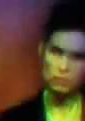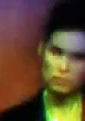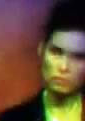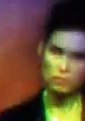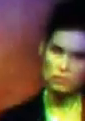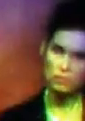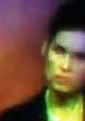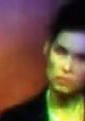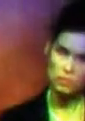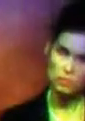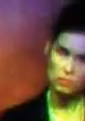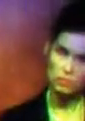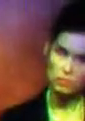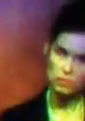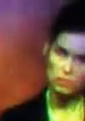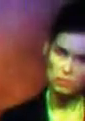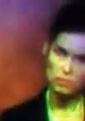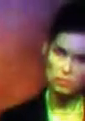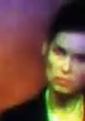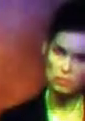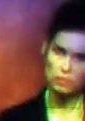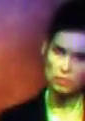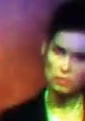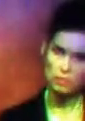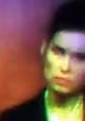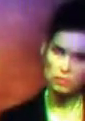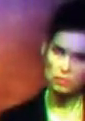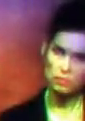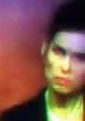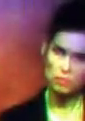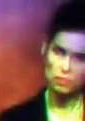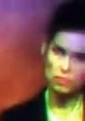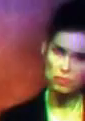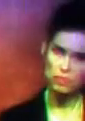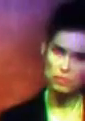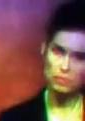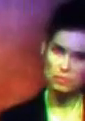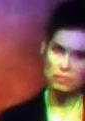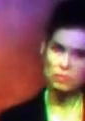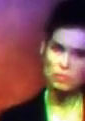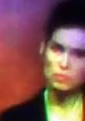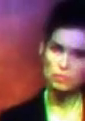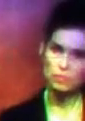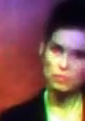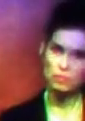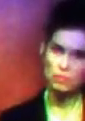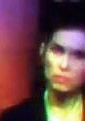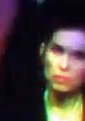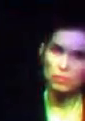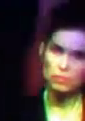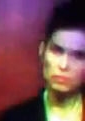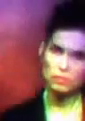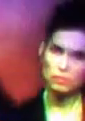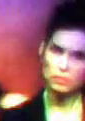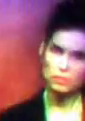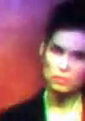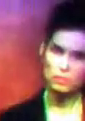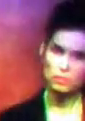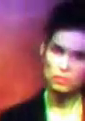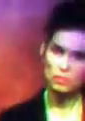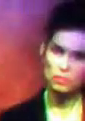protected the public with their own bodies from a driver who was trying to run them all over. On July 24, 2007, Victoria